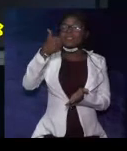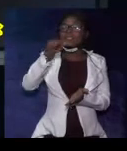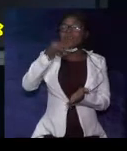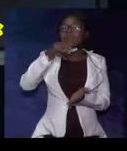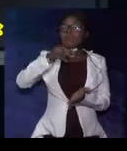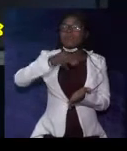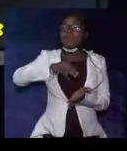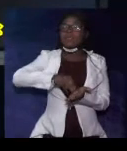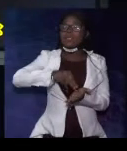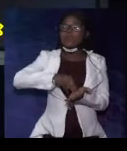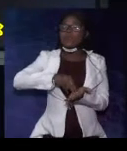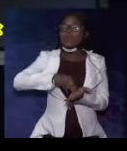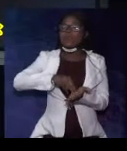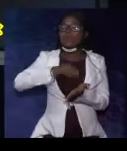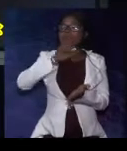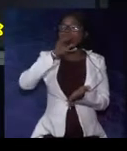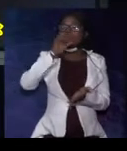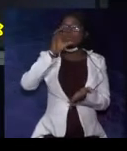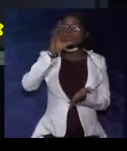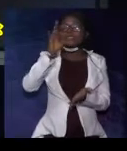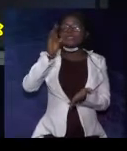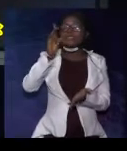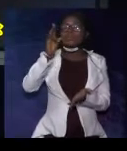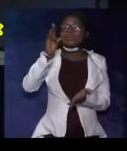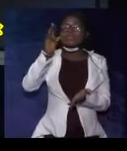910 million, that's 3 digits, no problem there.